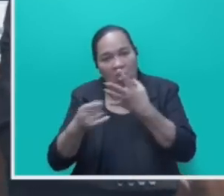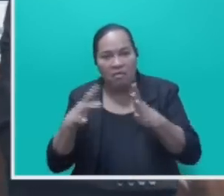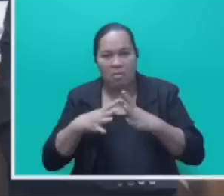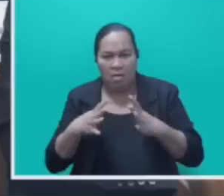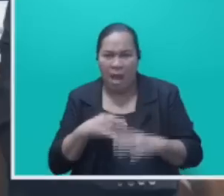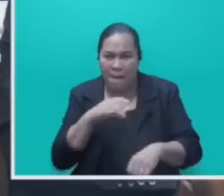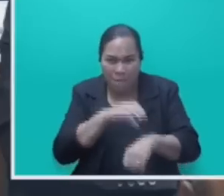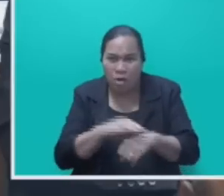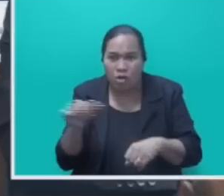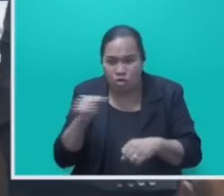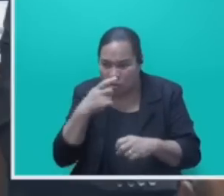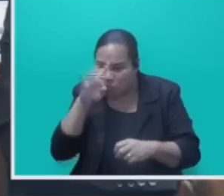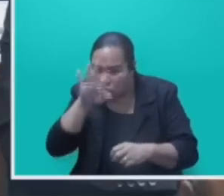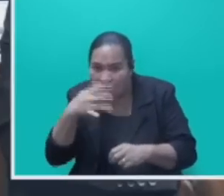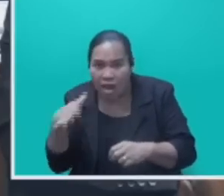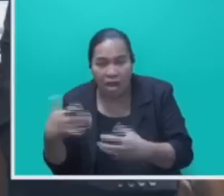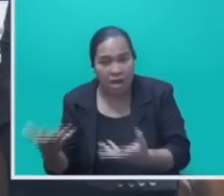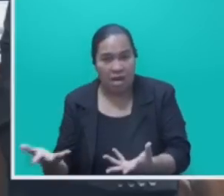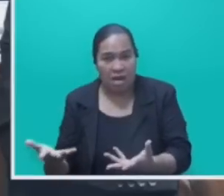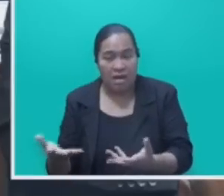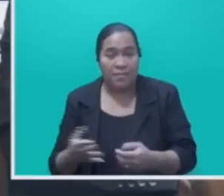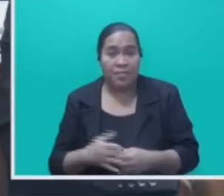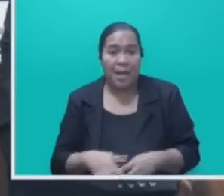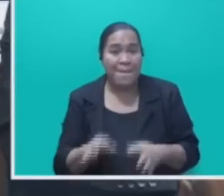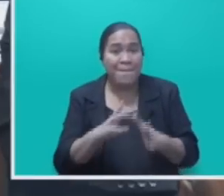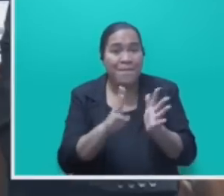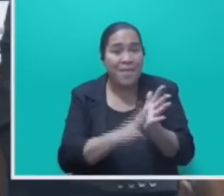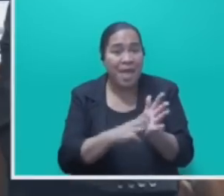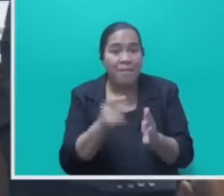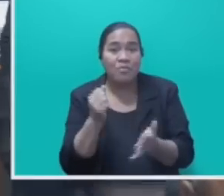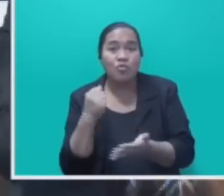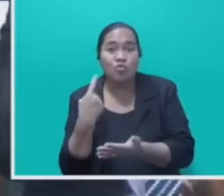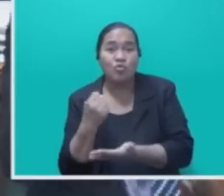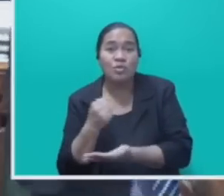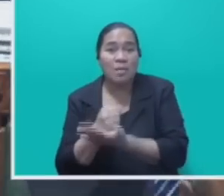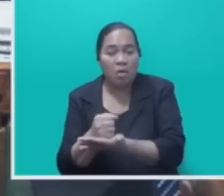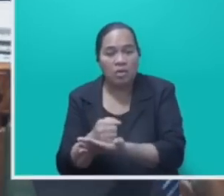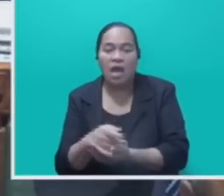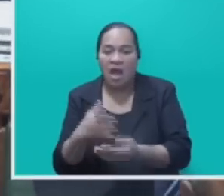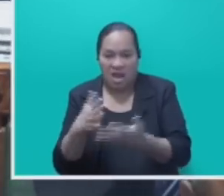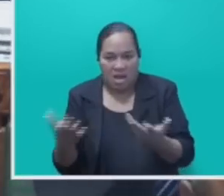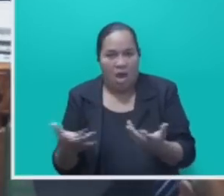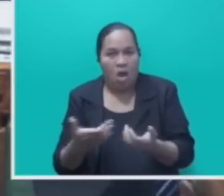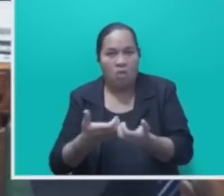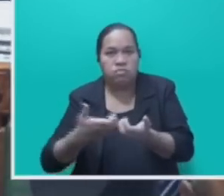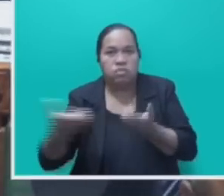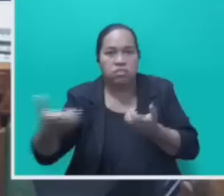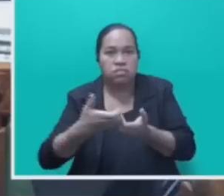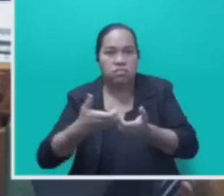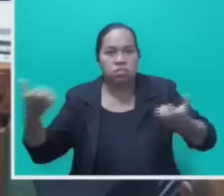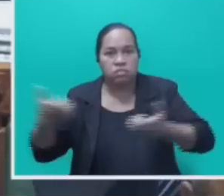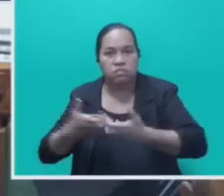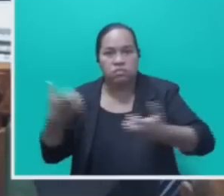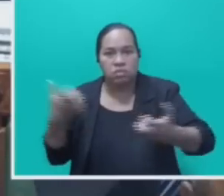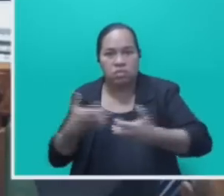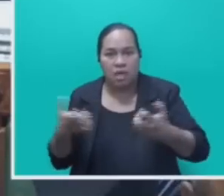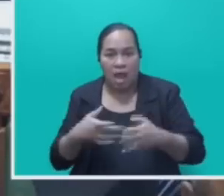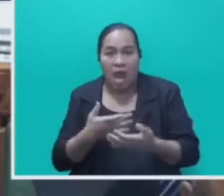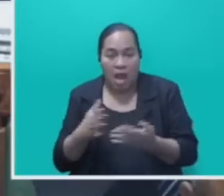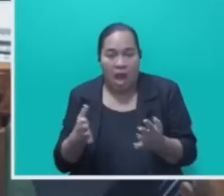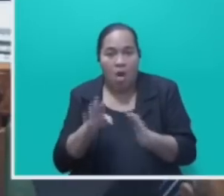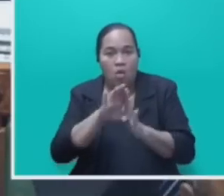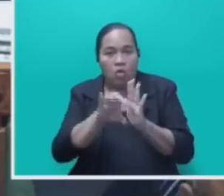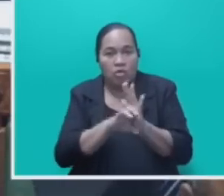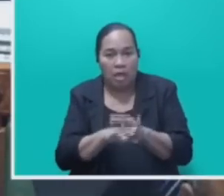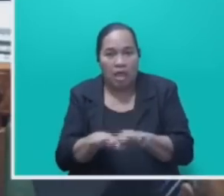You have a divisive Prime Minister and his government and supporters who are dividing Fiji so rapidly that it's shaking our